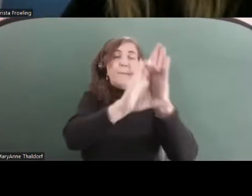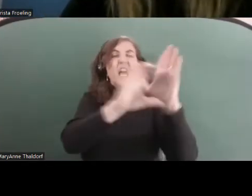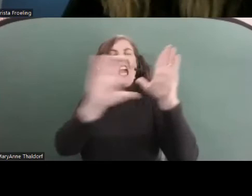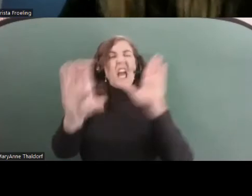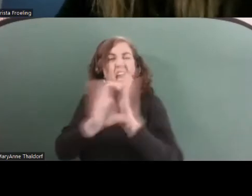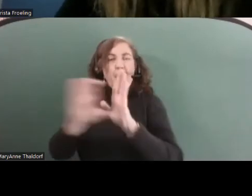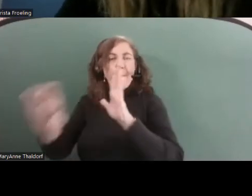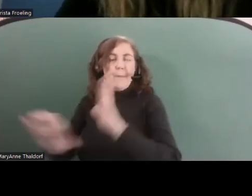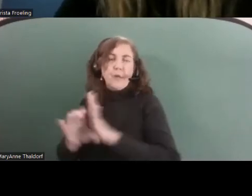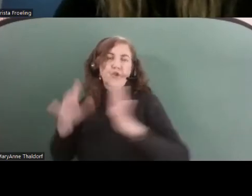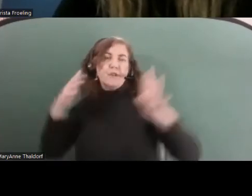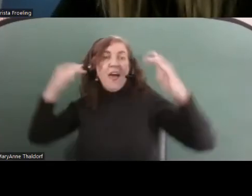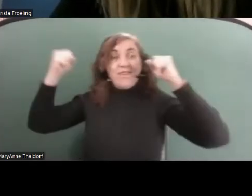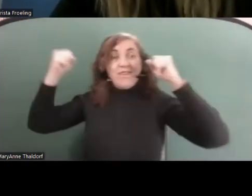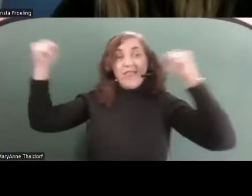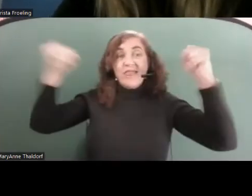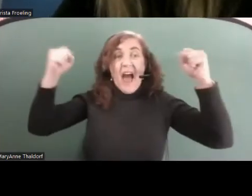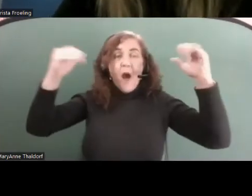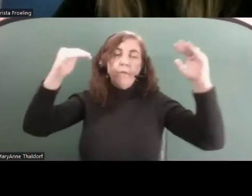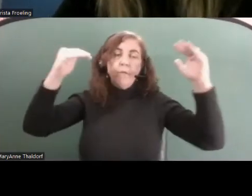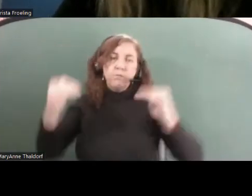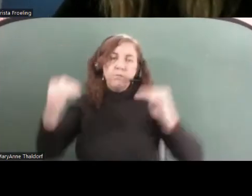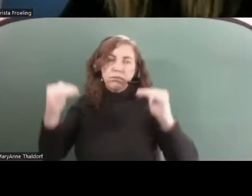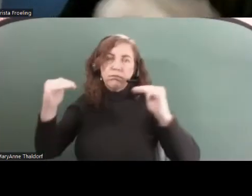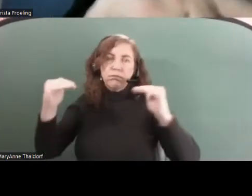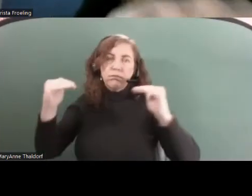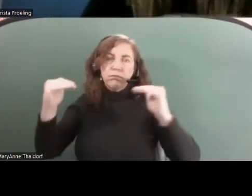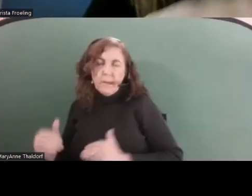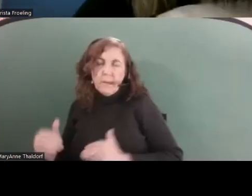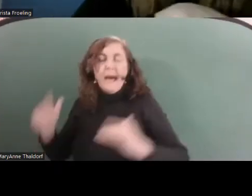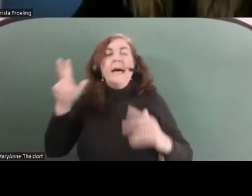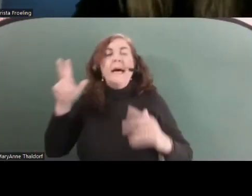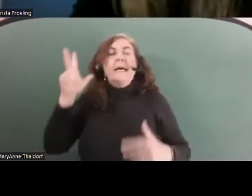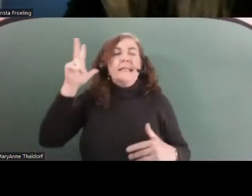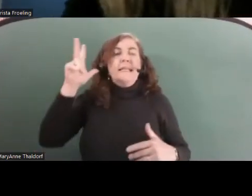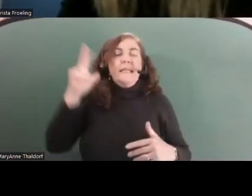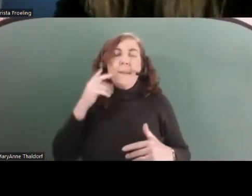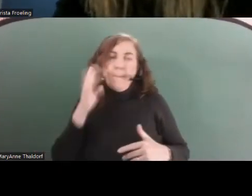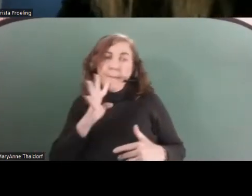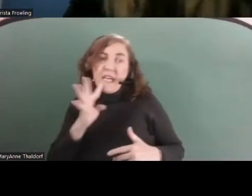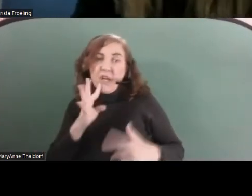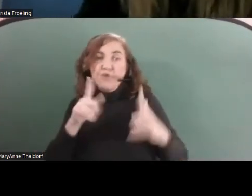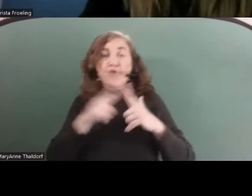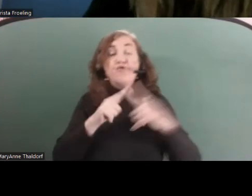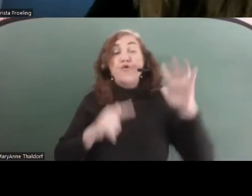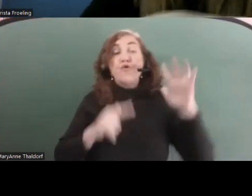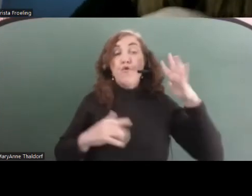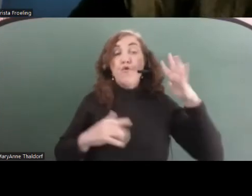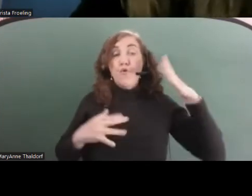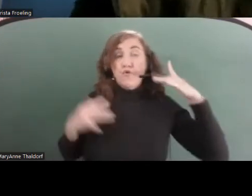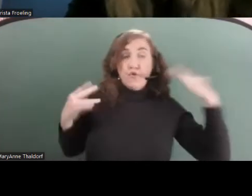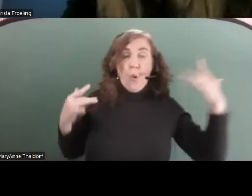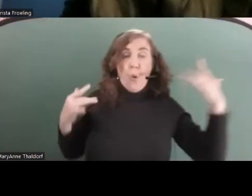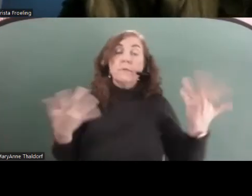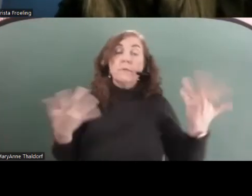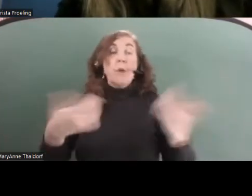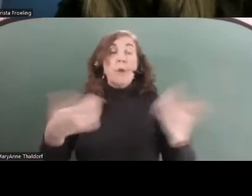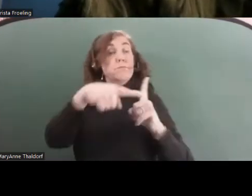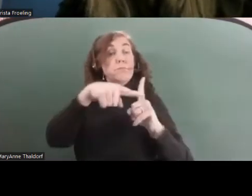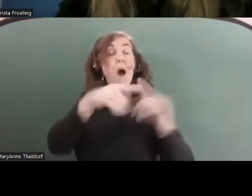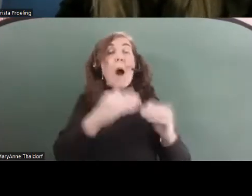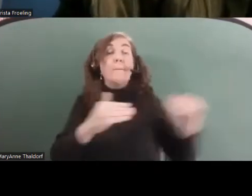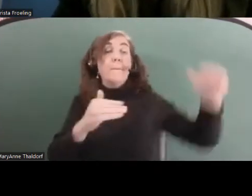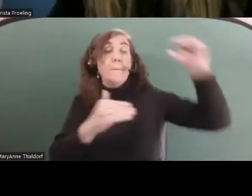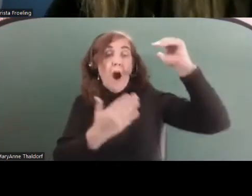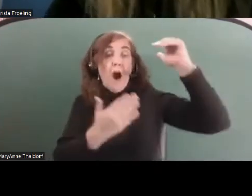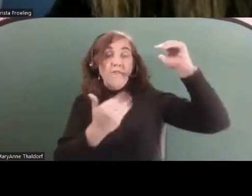loudness, speech to noise ratios. So plus 15, there's your boat. There's all the sounds you need to